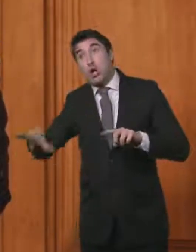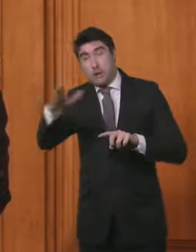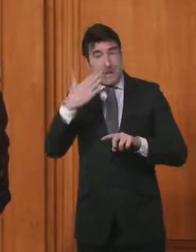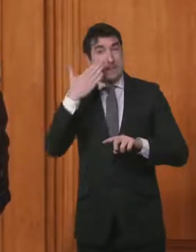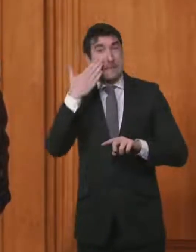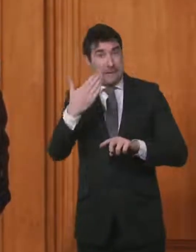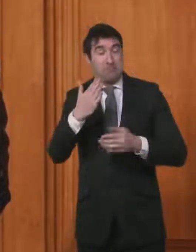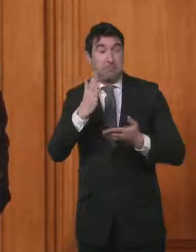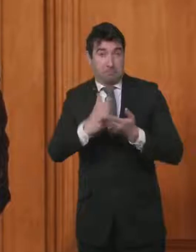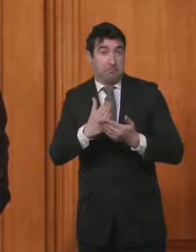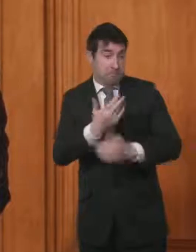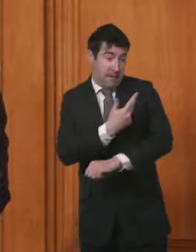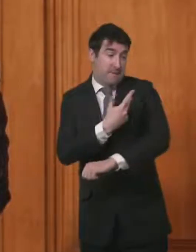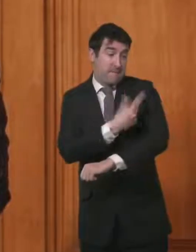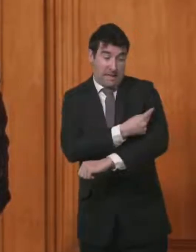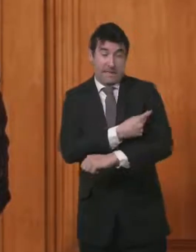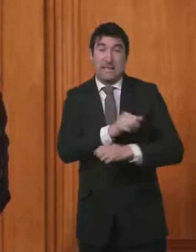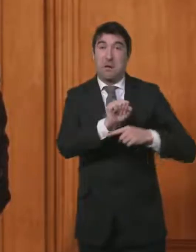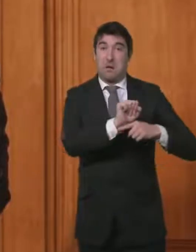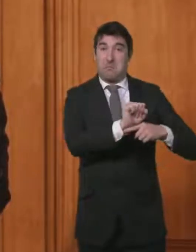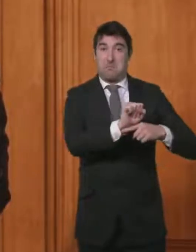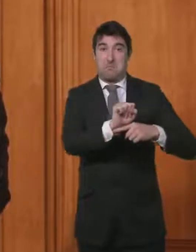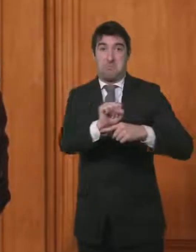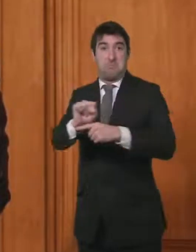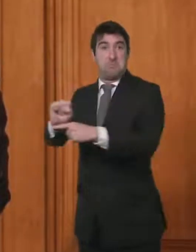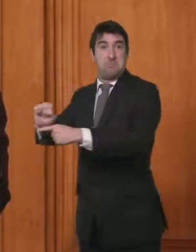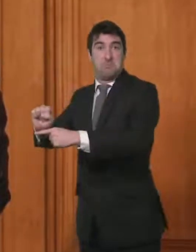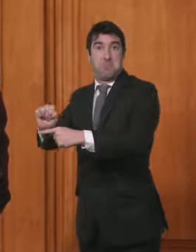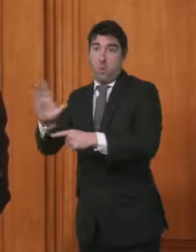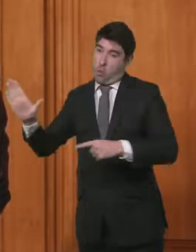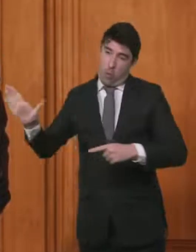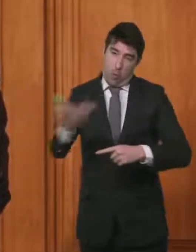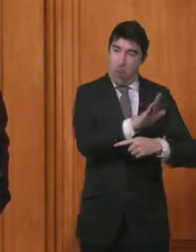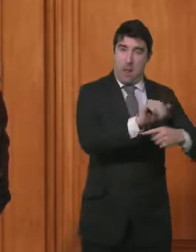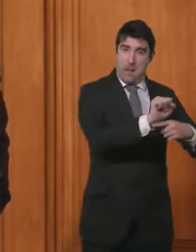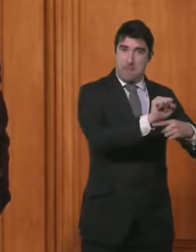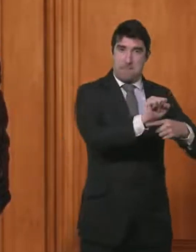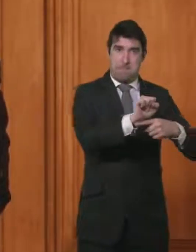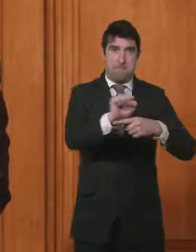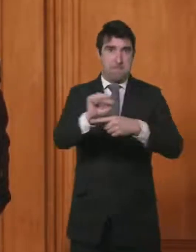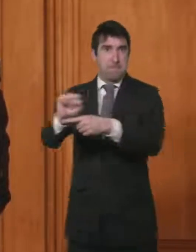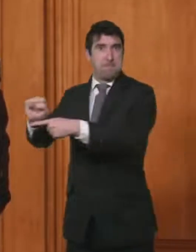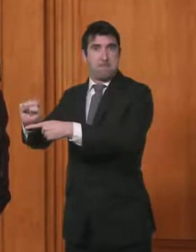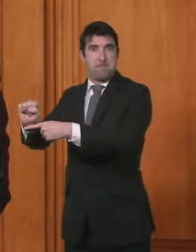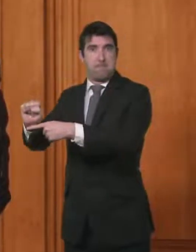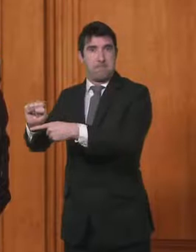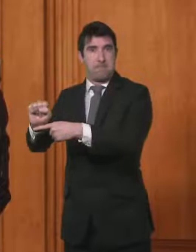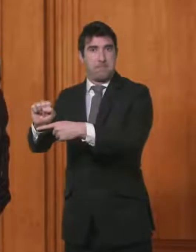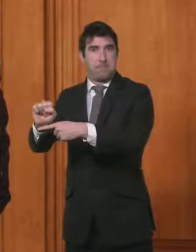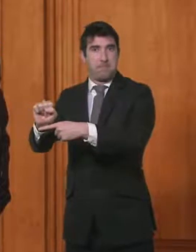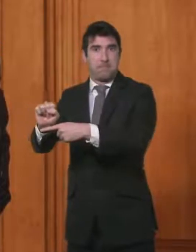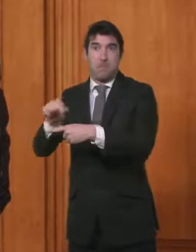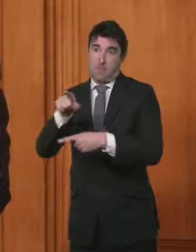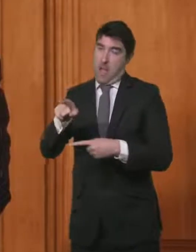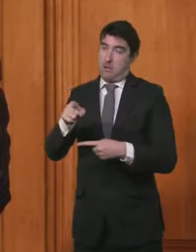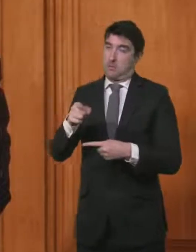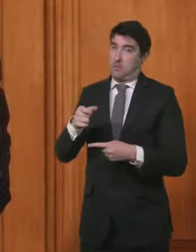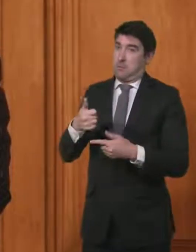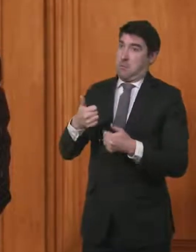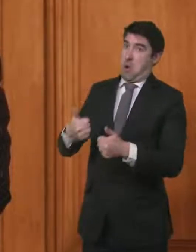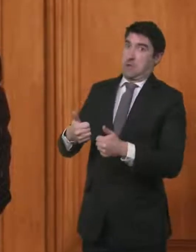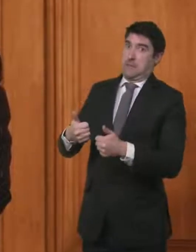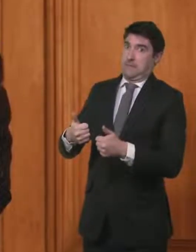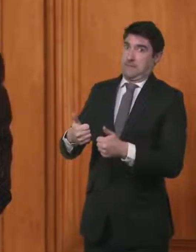will cover quite a large range of variants. The other thing is about the